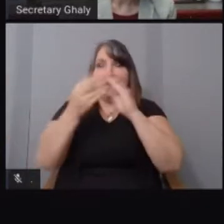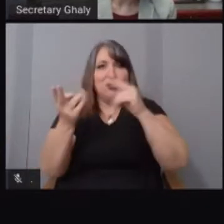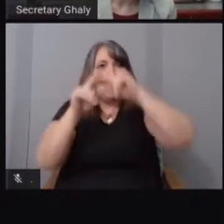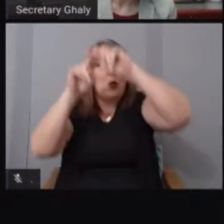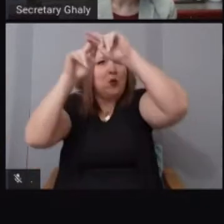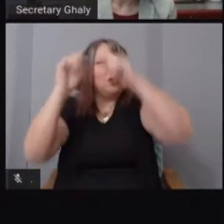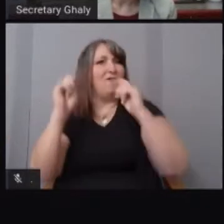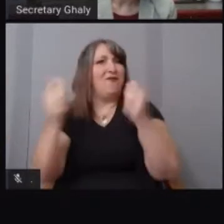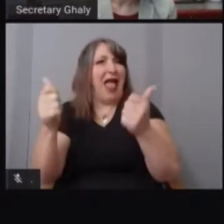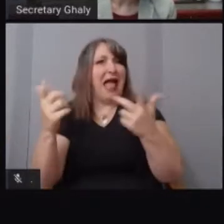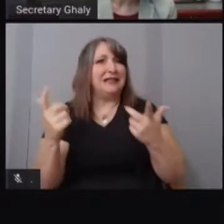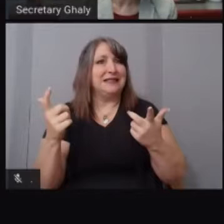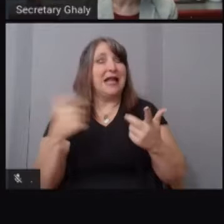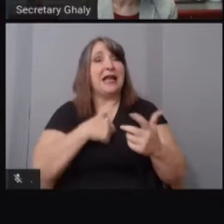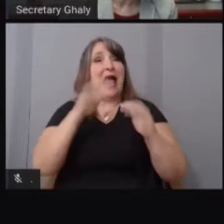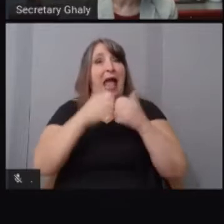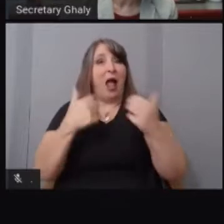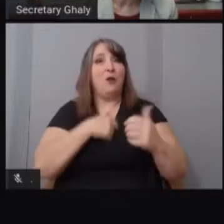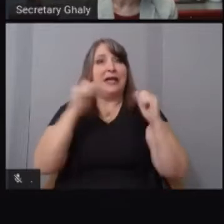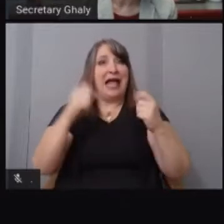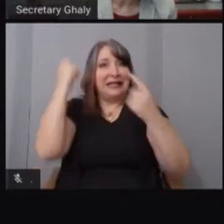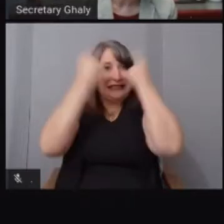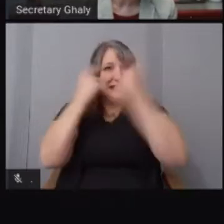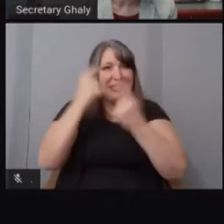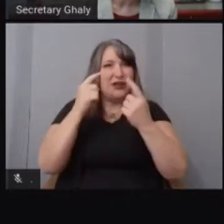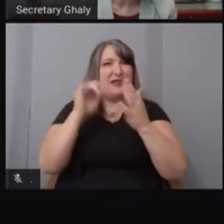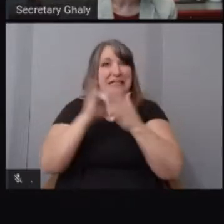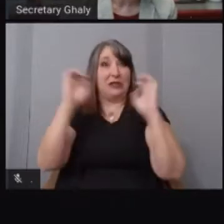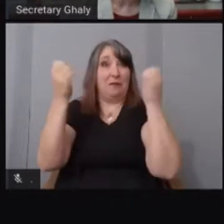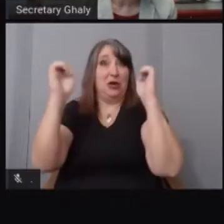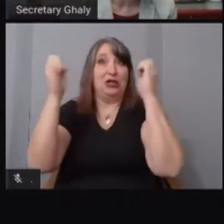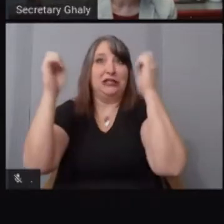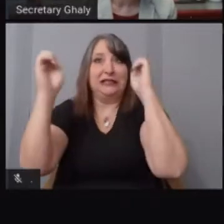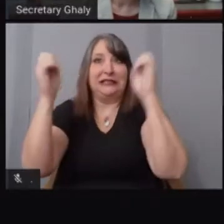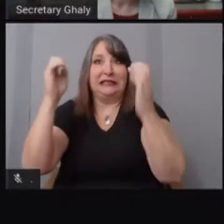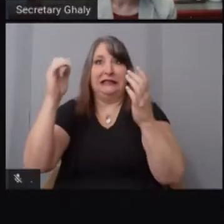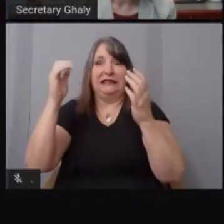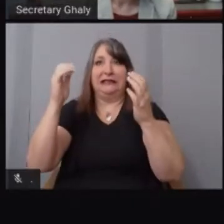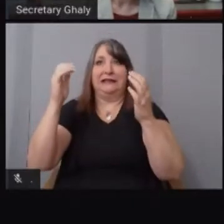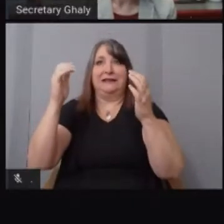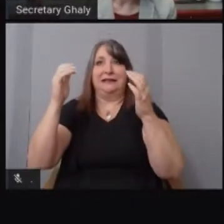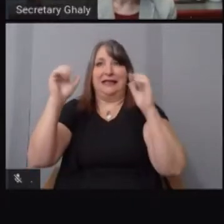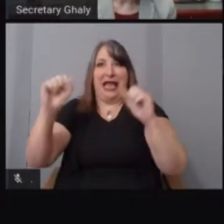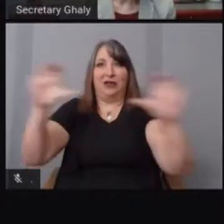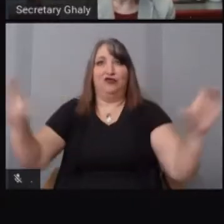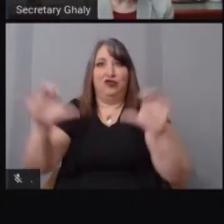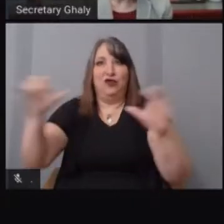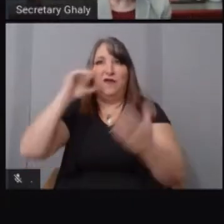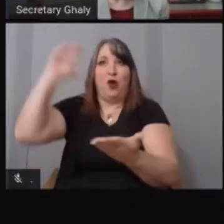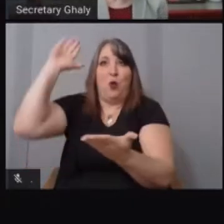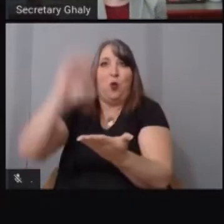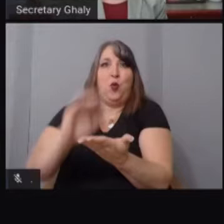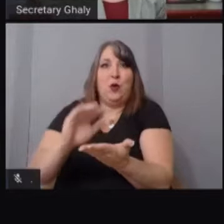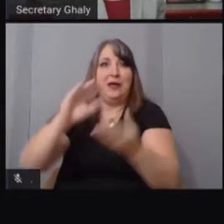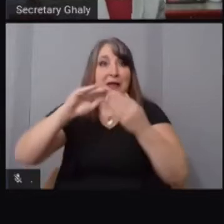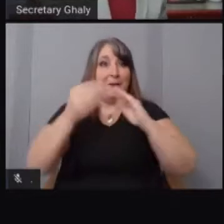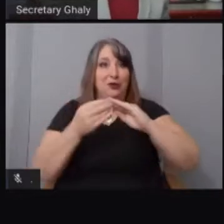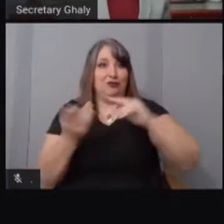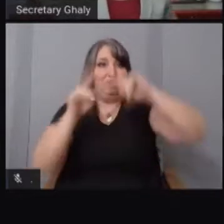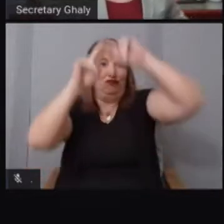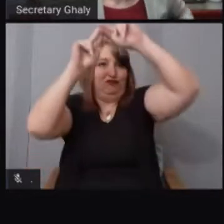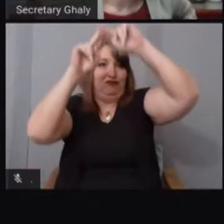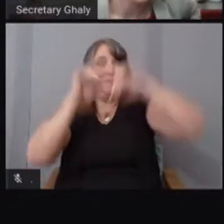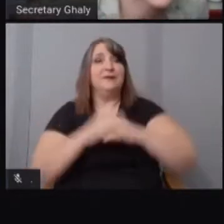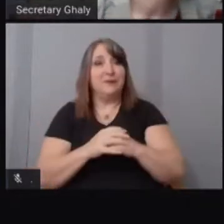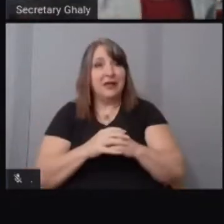how we could potentially consider the emergency brakes that we've built into this framework from the very beginning. And with that, I will turn it over to Dr. Ghaly